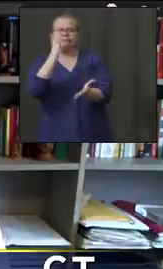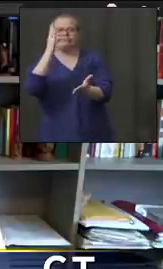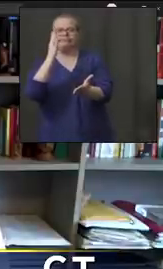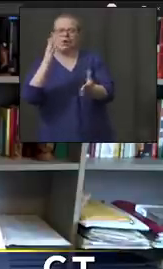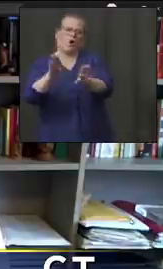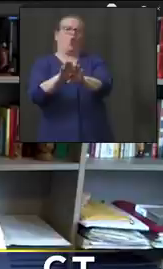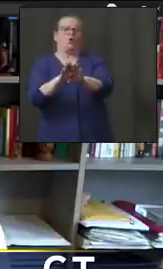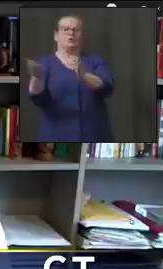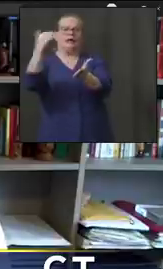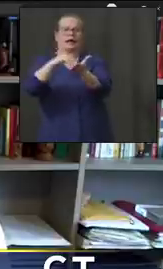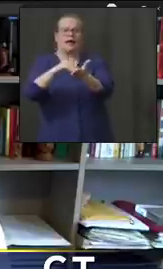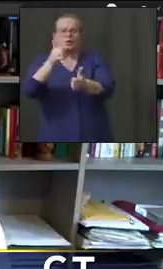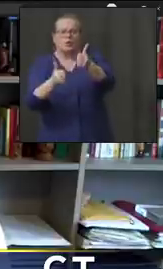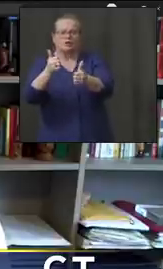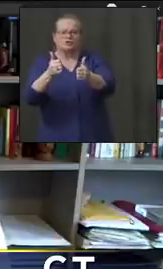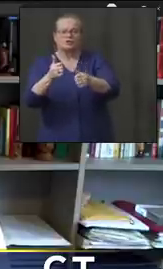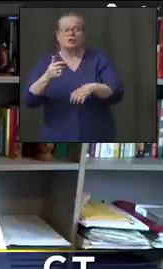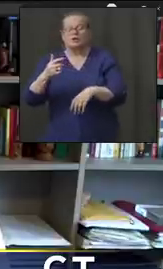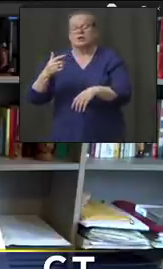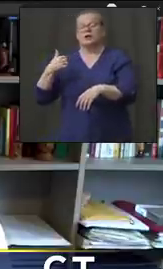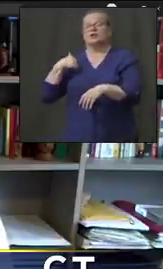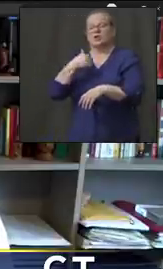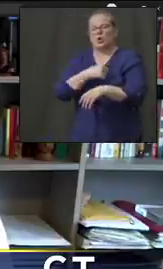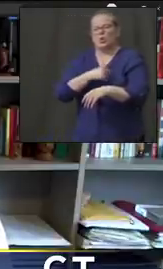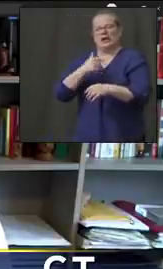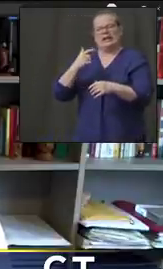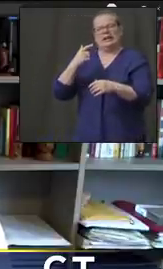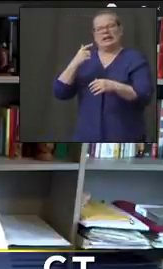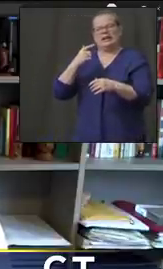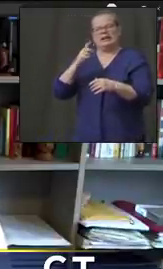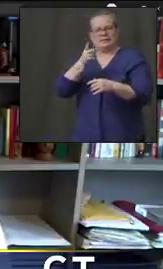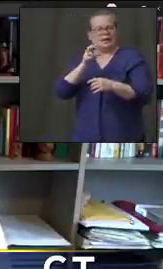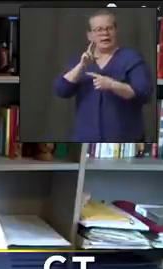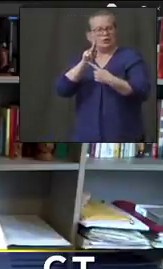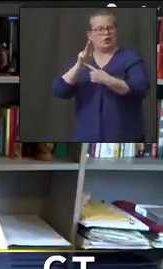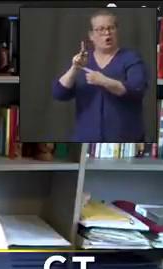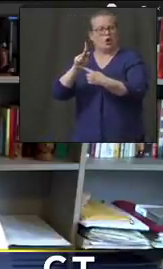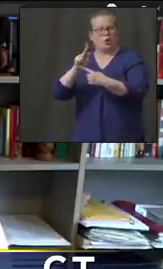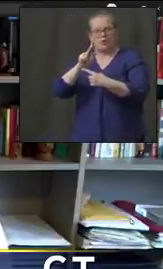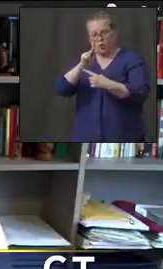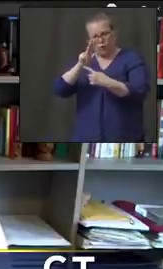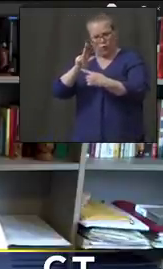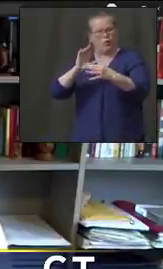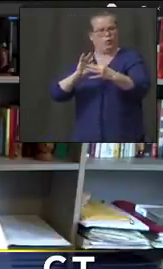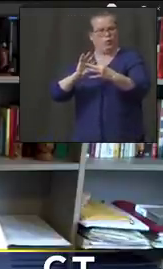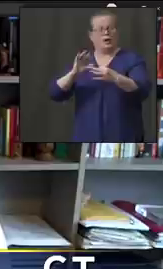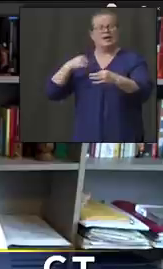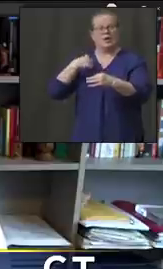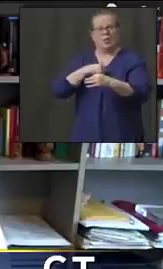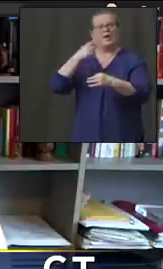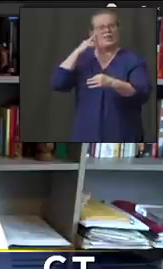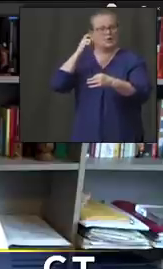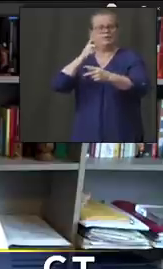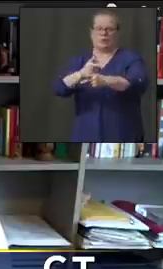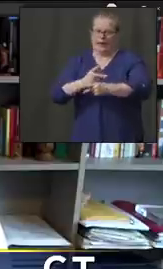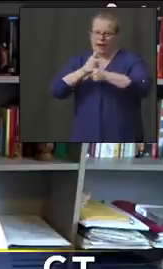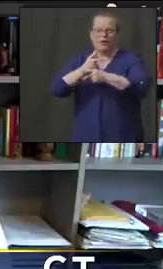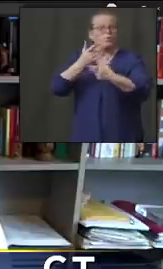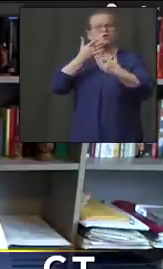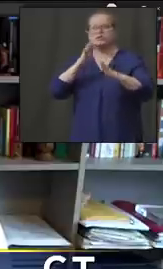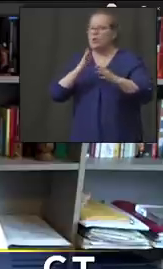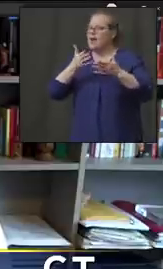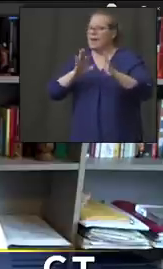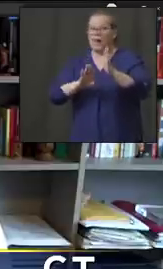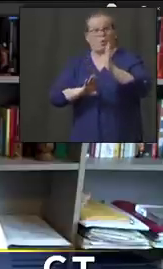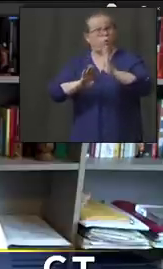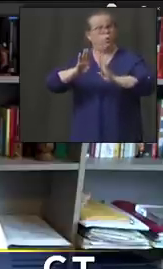early signals. We don't want to wait until people die, because that's pretty much too late. So we're going to have to be really keeping an eye on those to